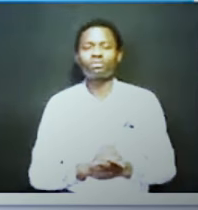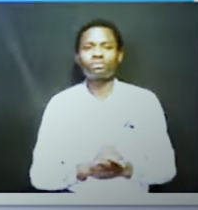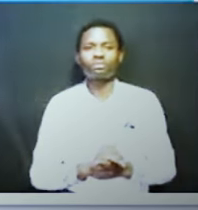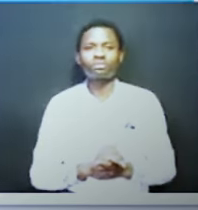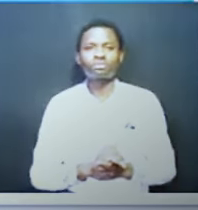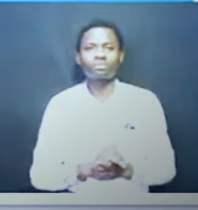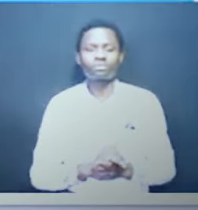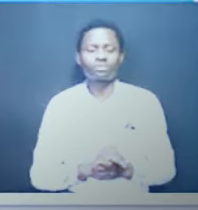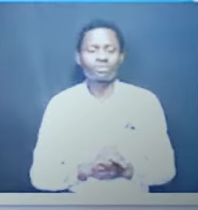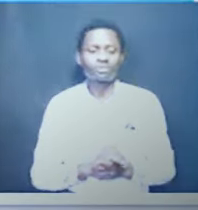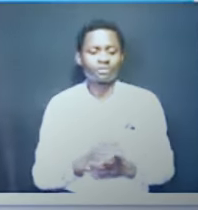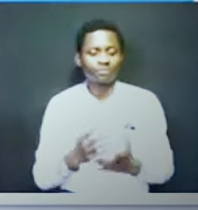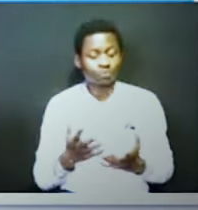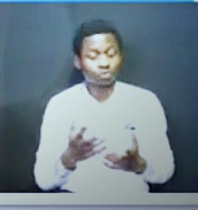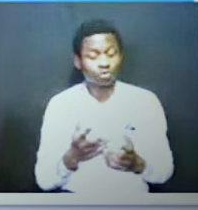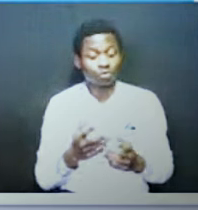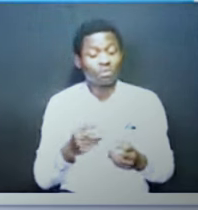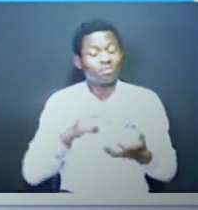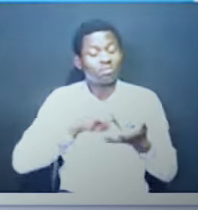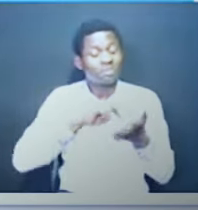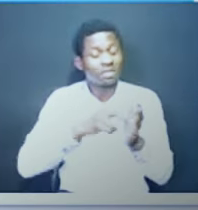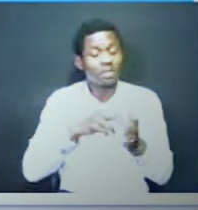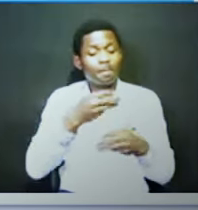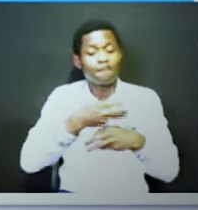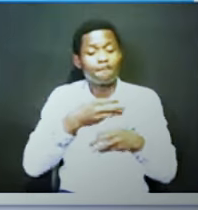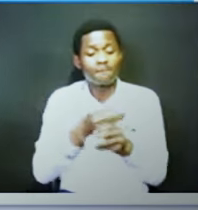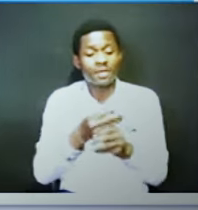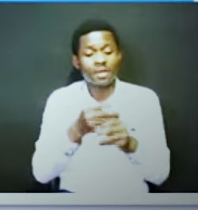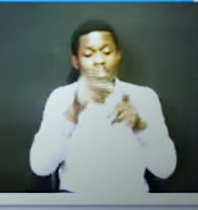Discipline is to make a disciple of a person.